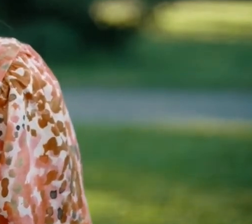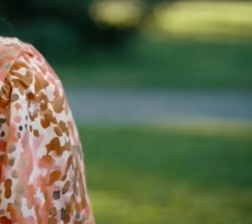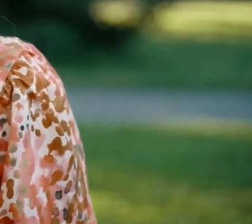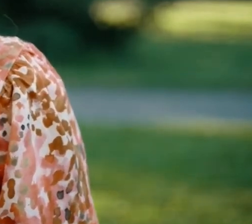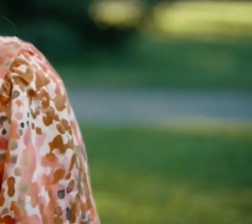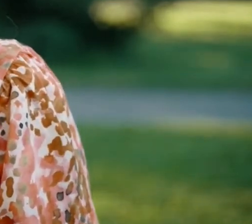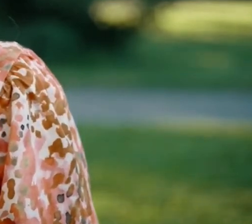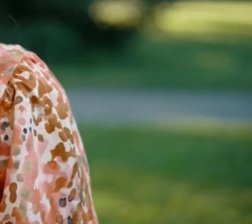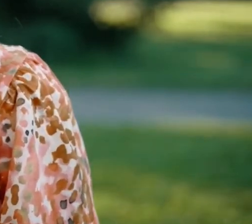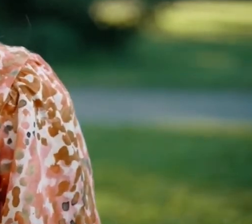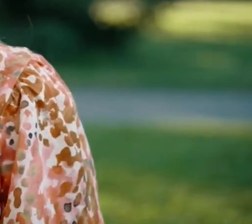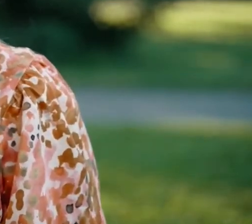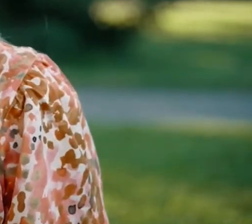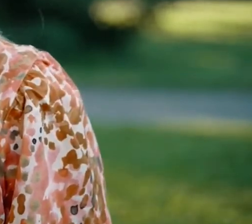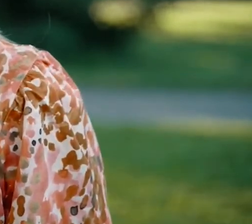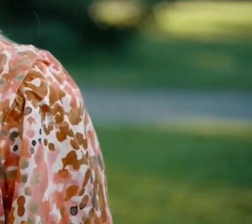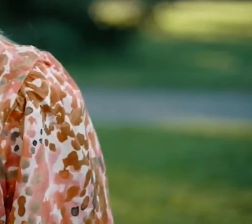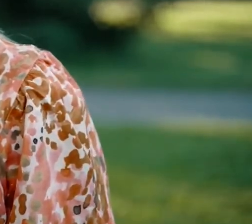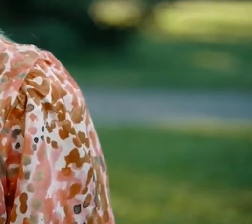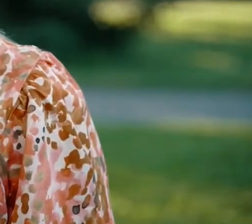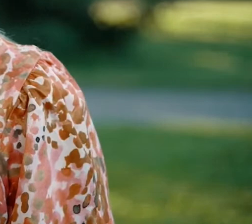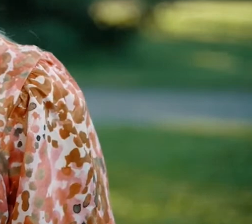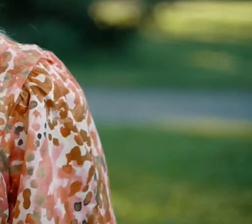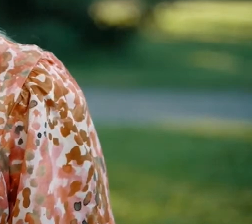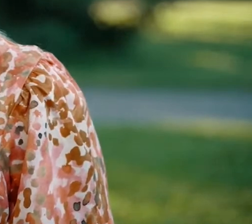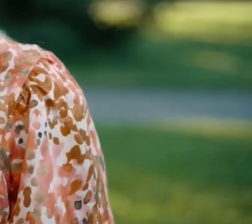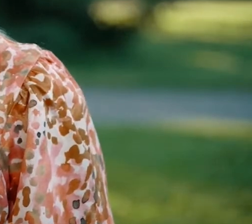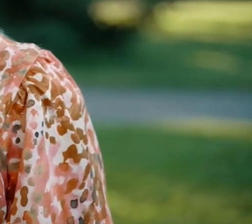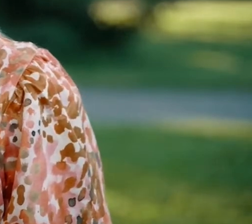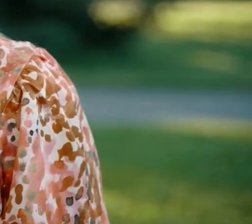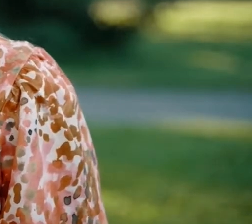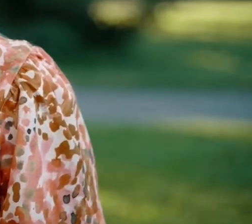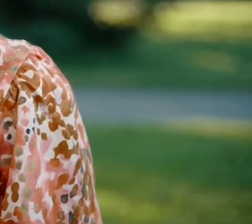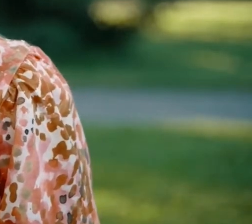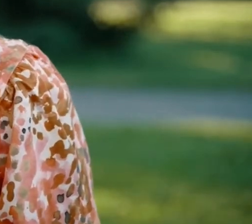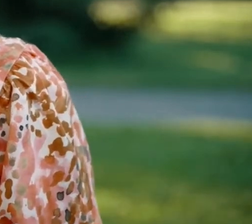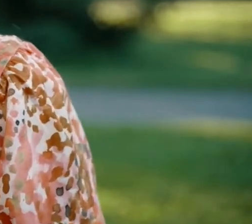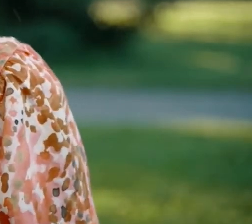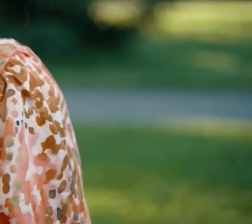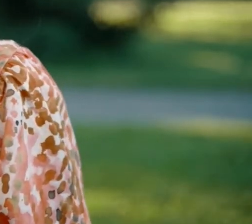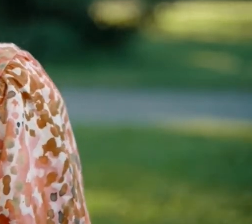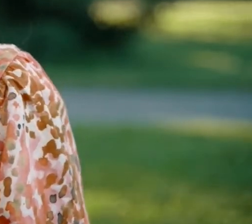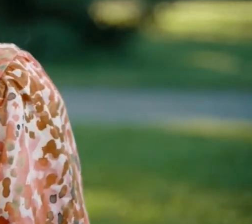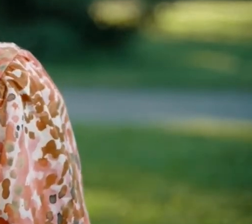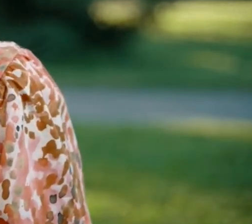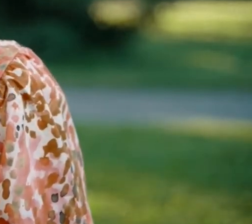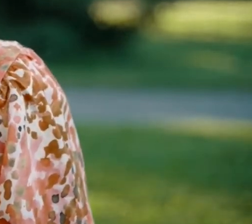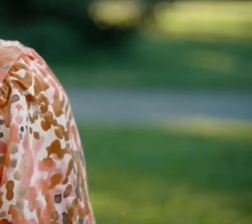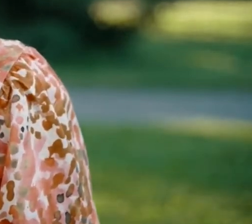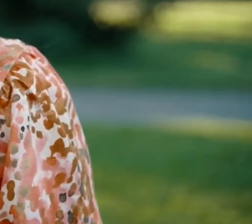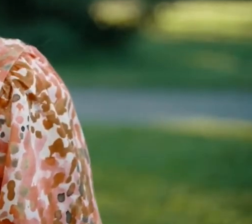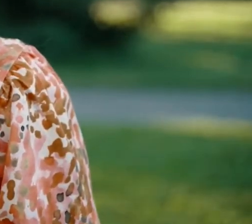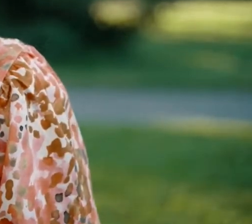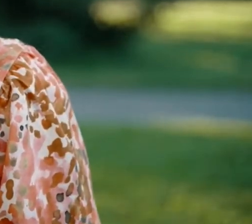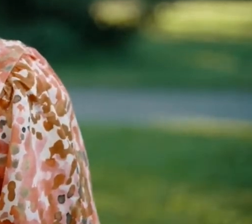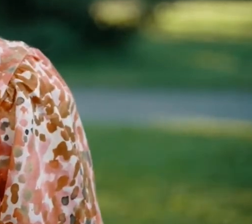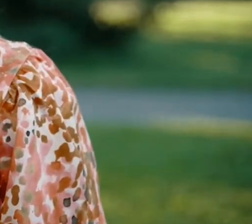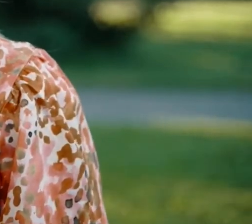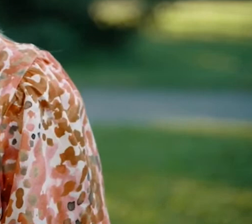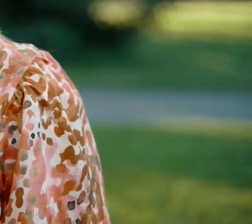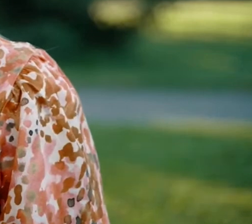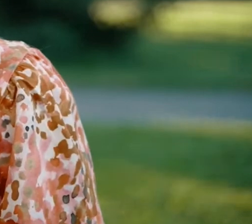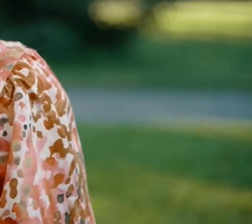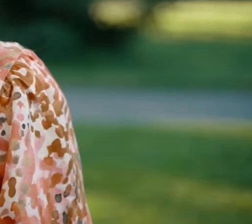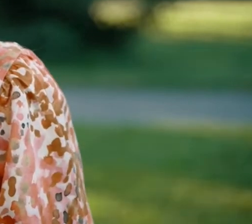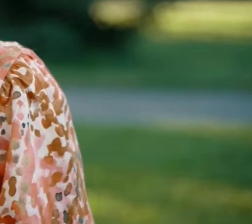different ecosystem services benefit people with different economic status. When making these services more visible and